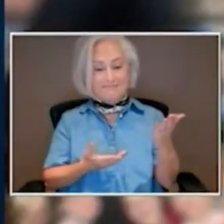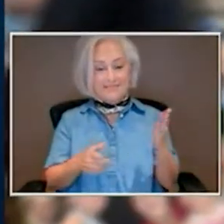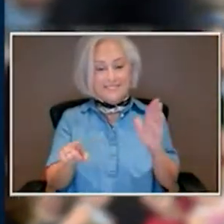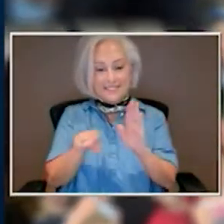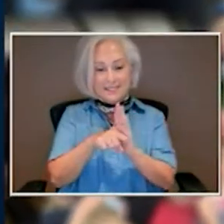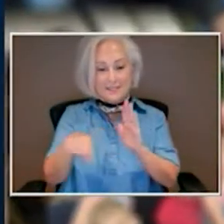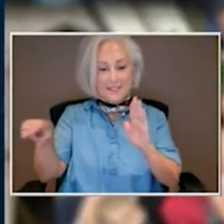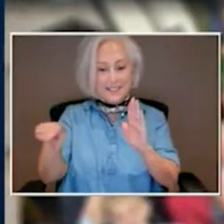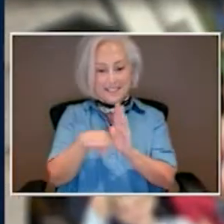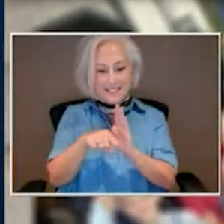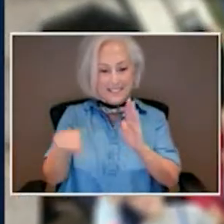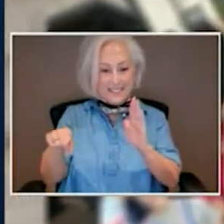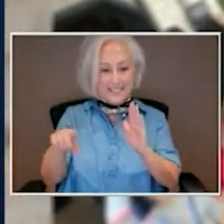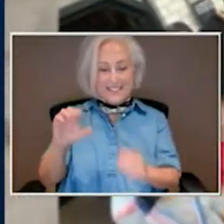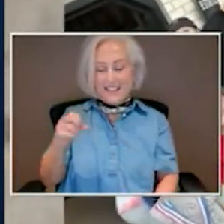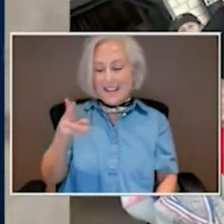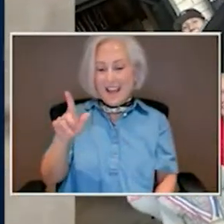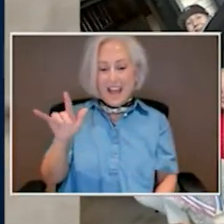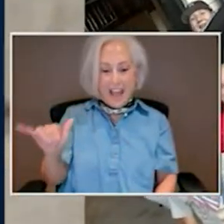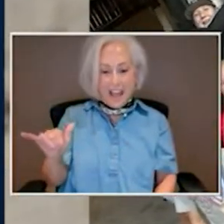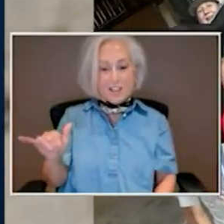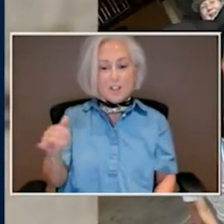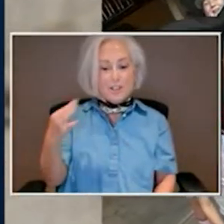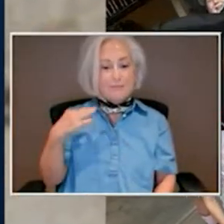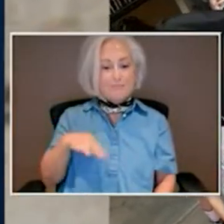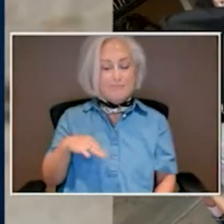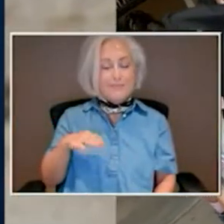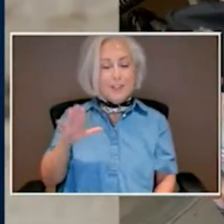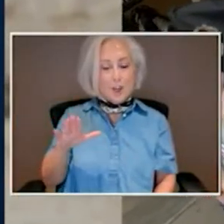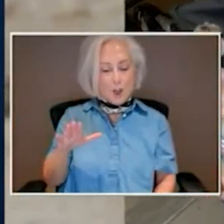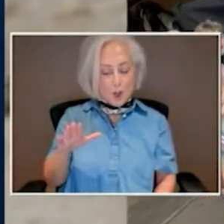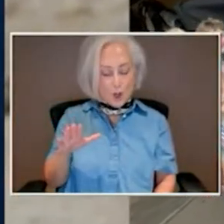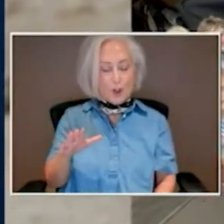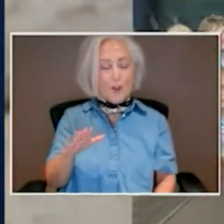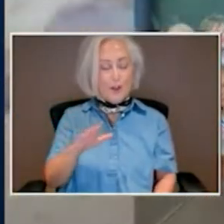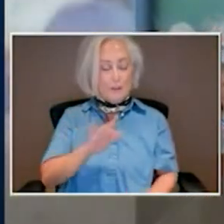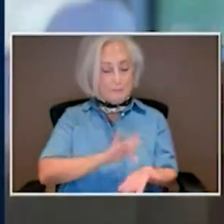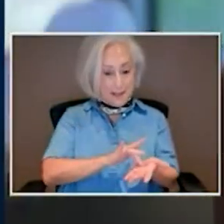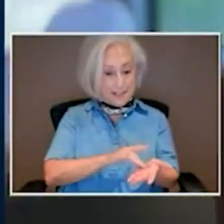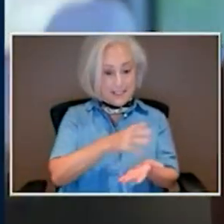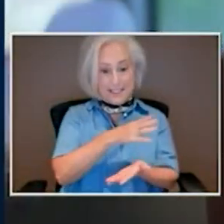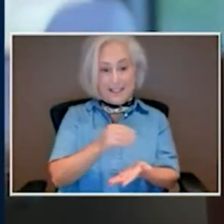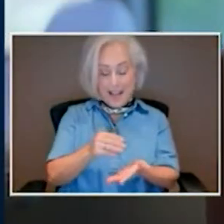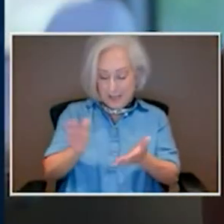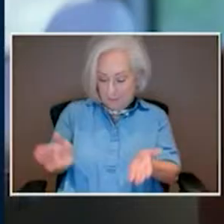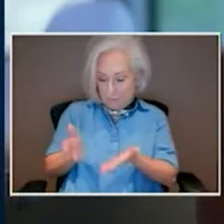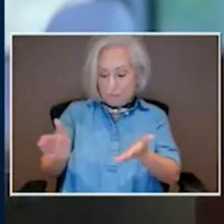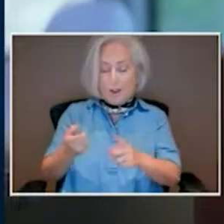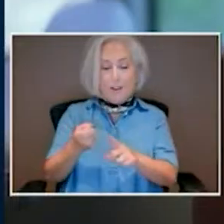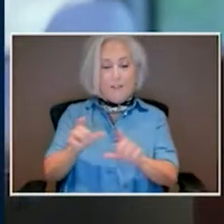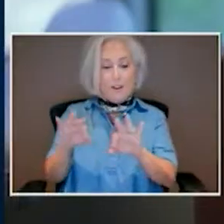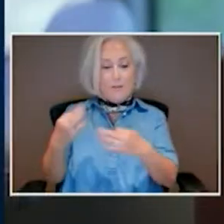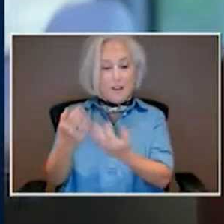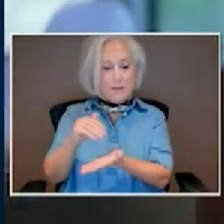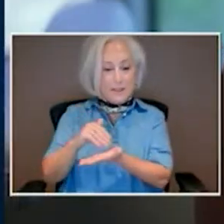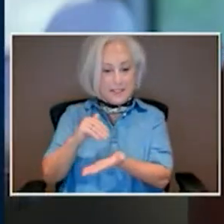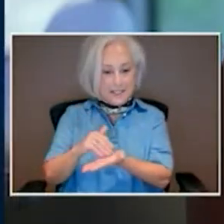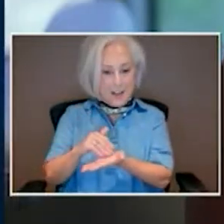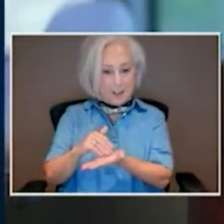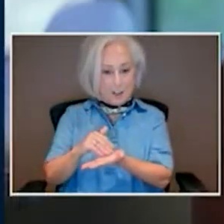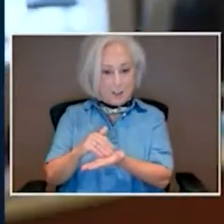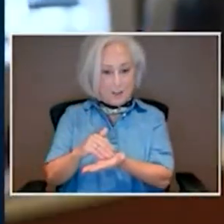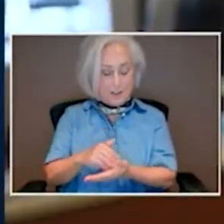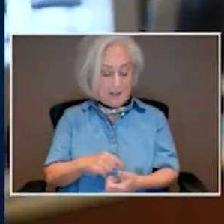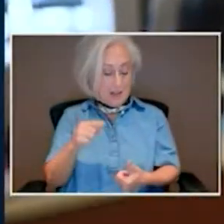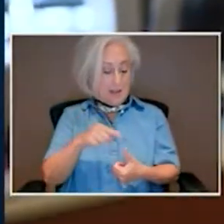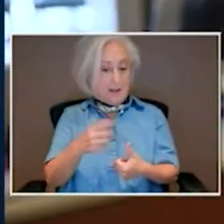Ashley credits the medicine and the encouragement she got from family and her doctors. This is what you need. This is our plan. This is what we're